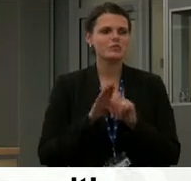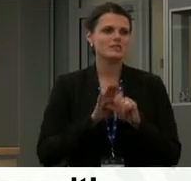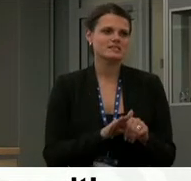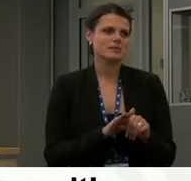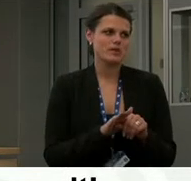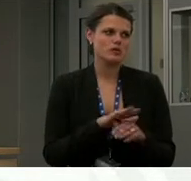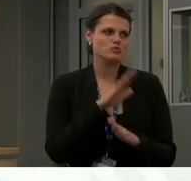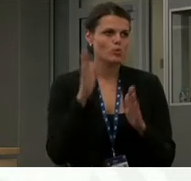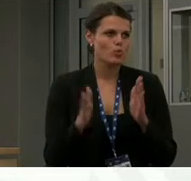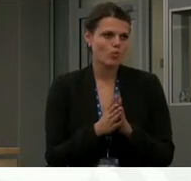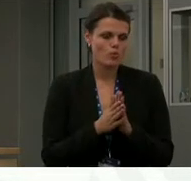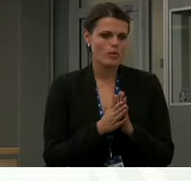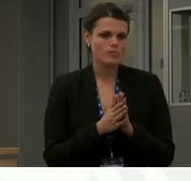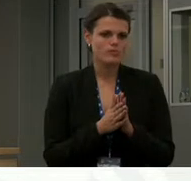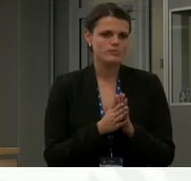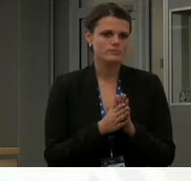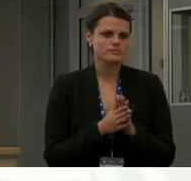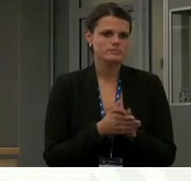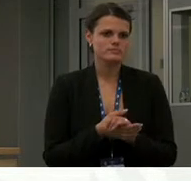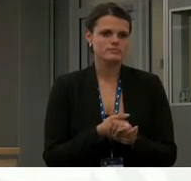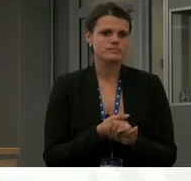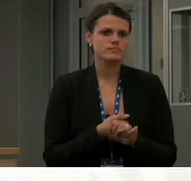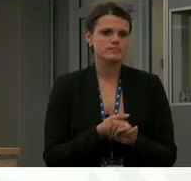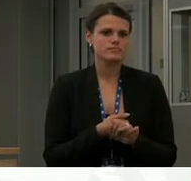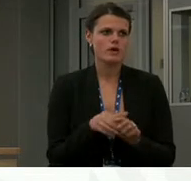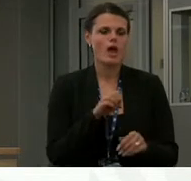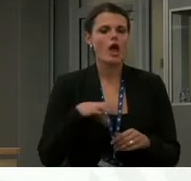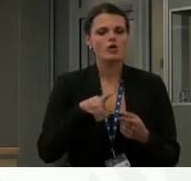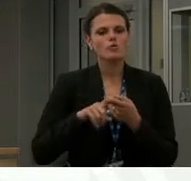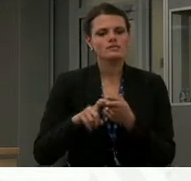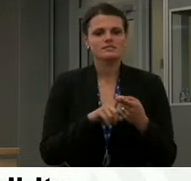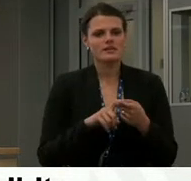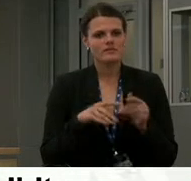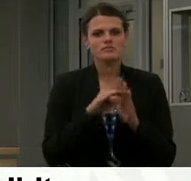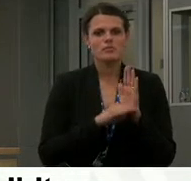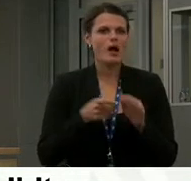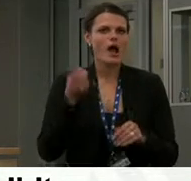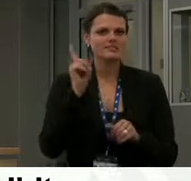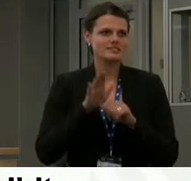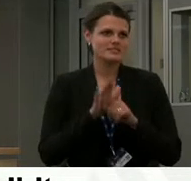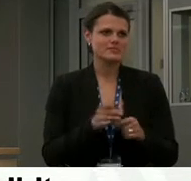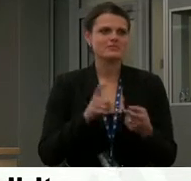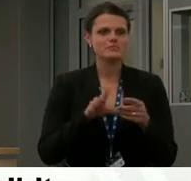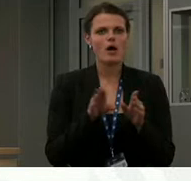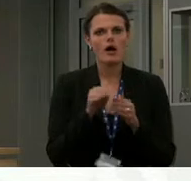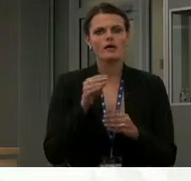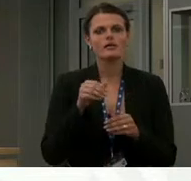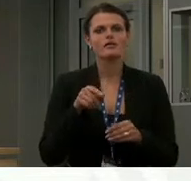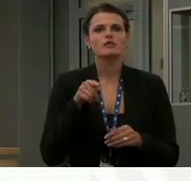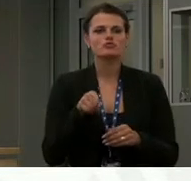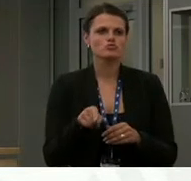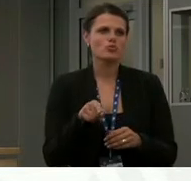general. EU law prohibits discrimination in employment on the grounds of disability.